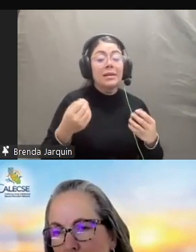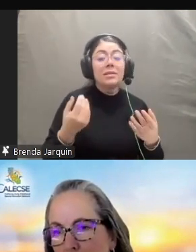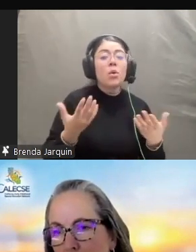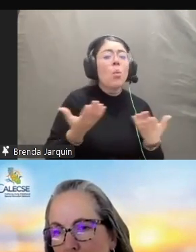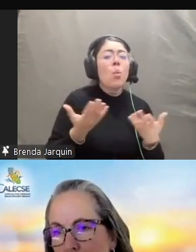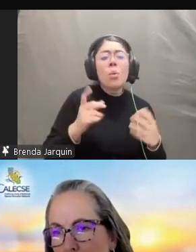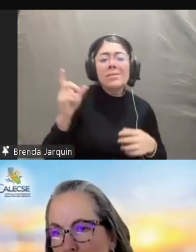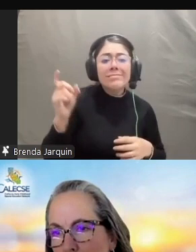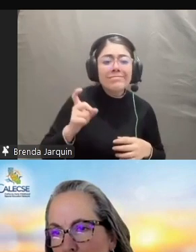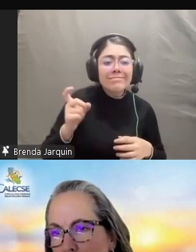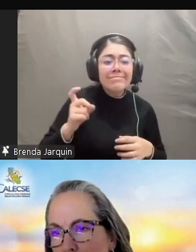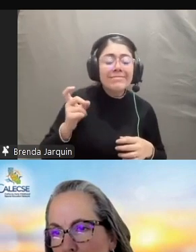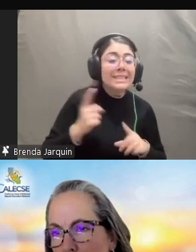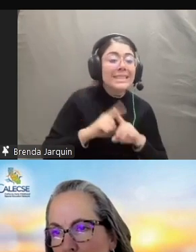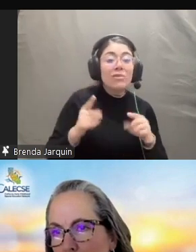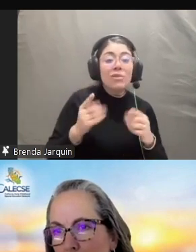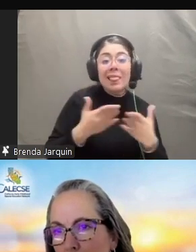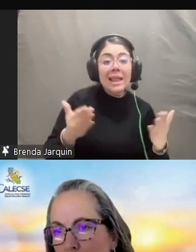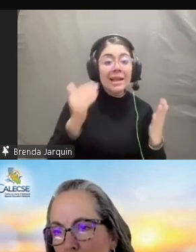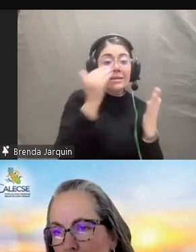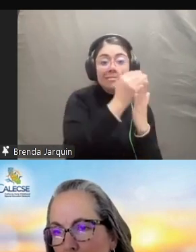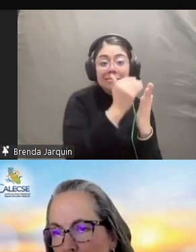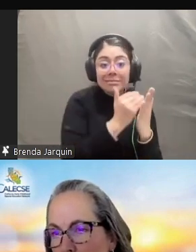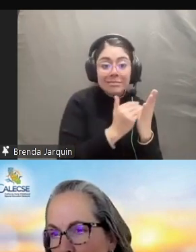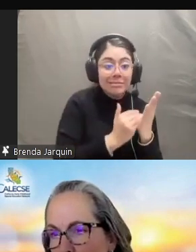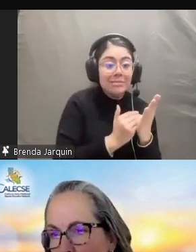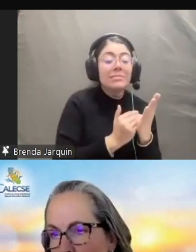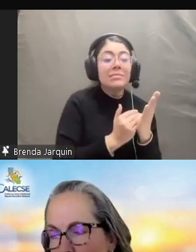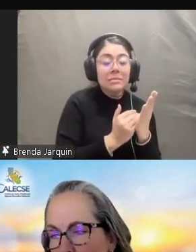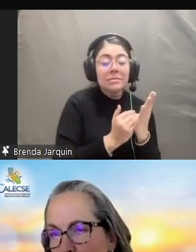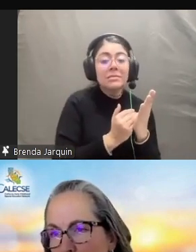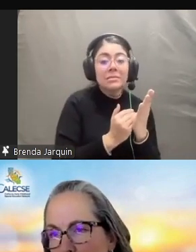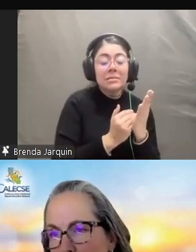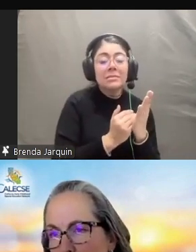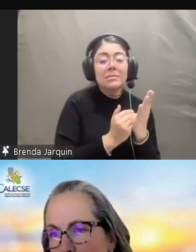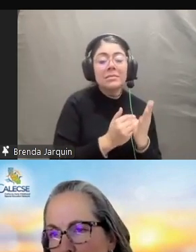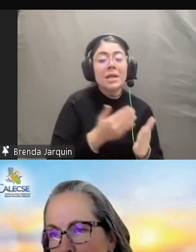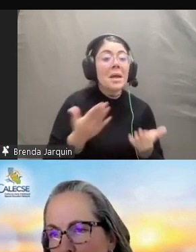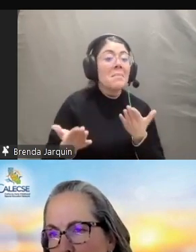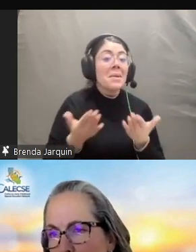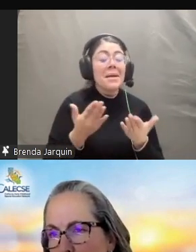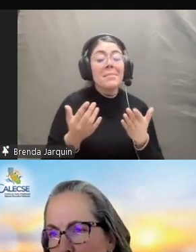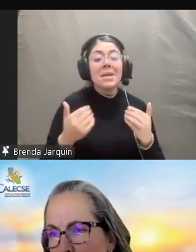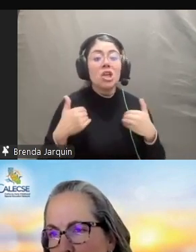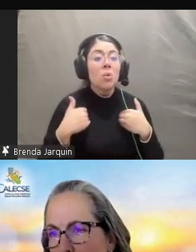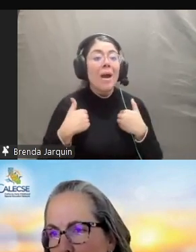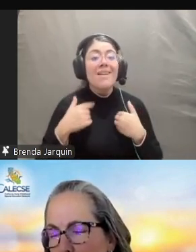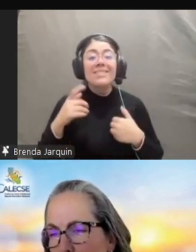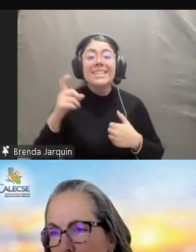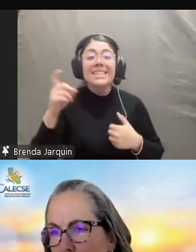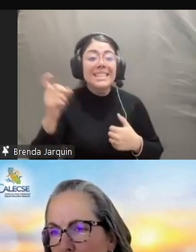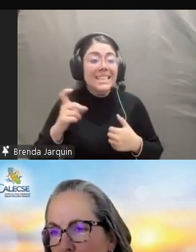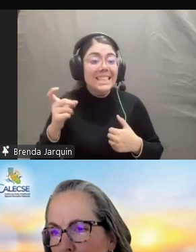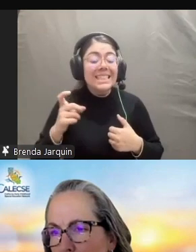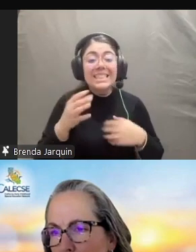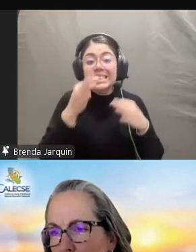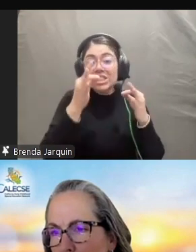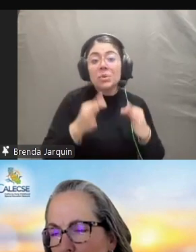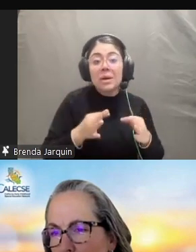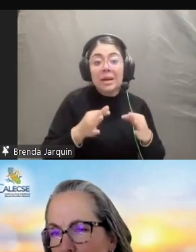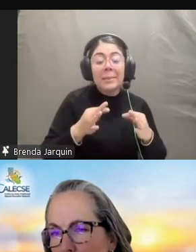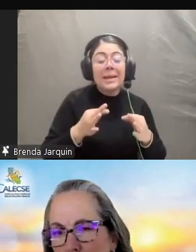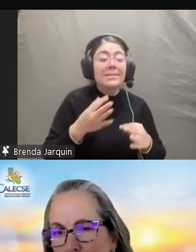components. We also have all of the mandatory elements of your written agreement and your best practices. So things that